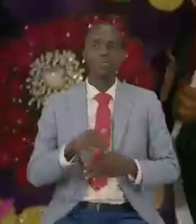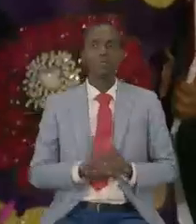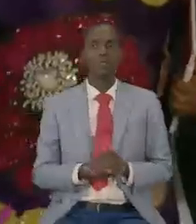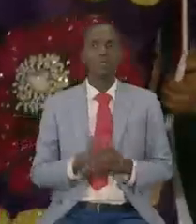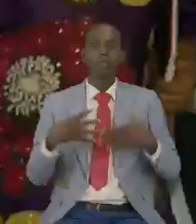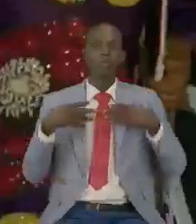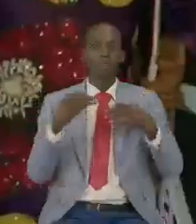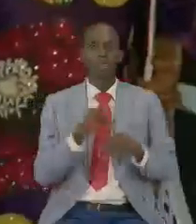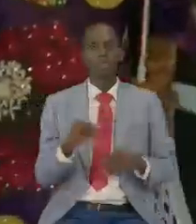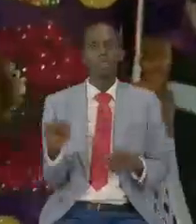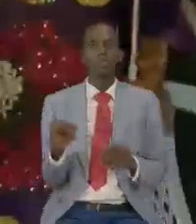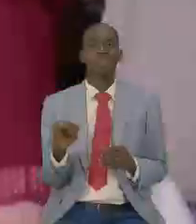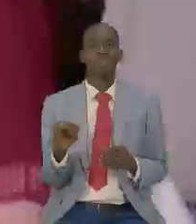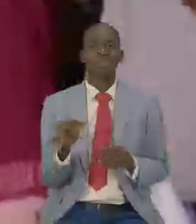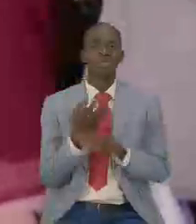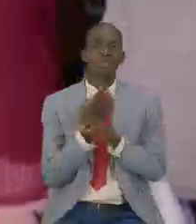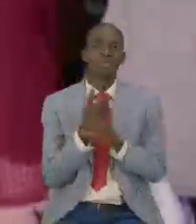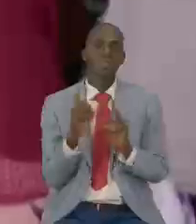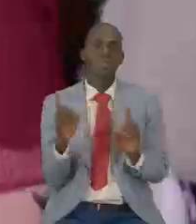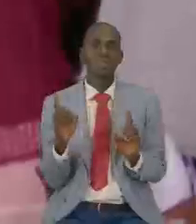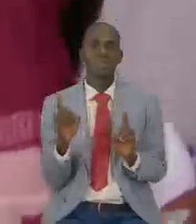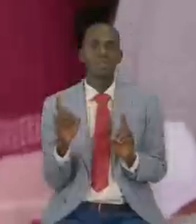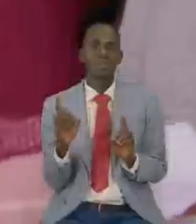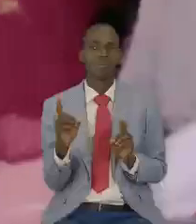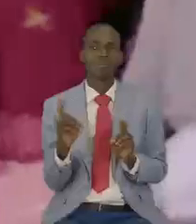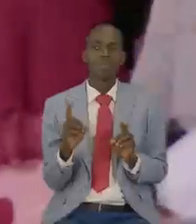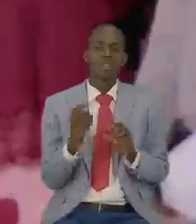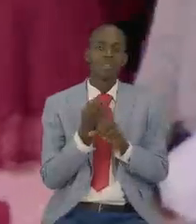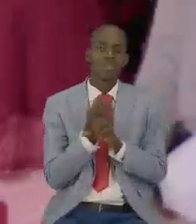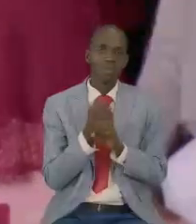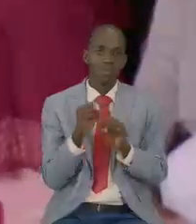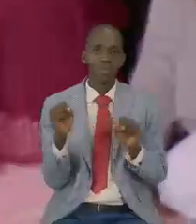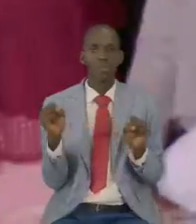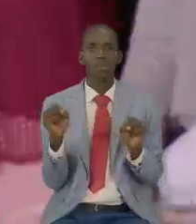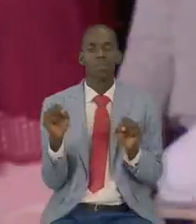Deliverance. Salvation. Freedom.